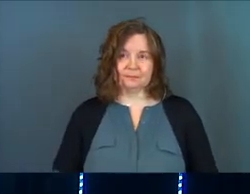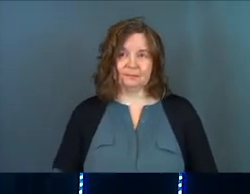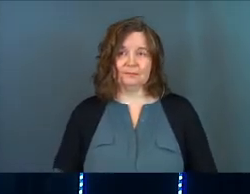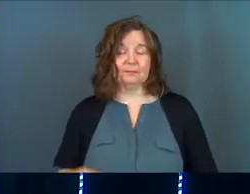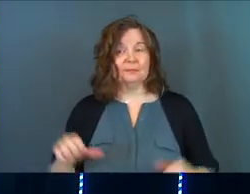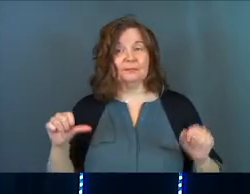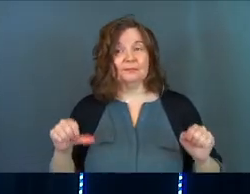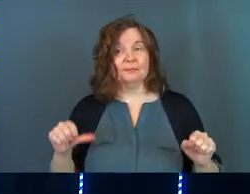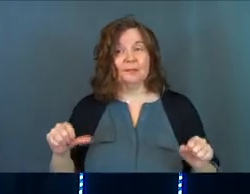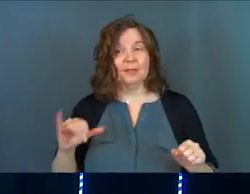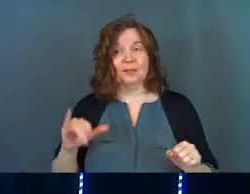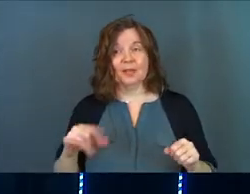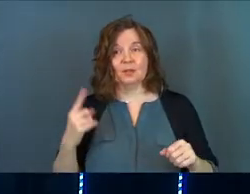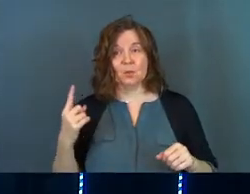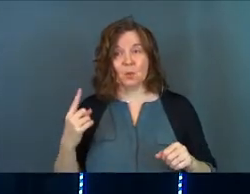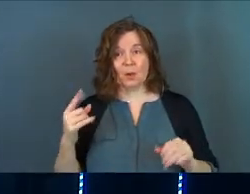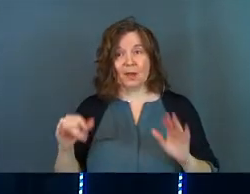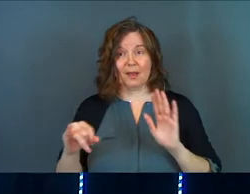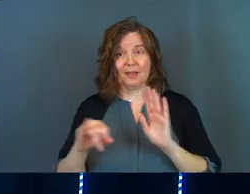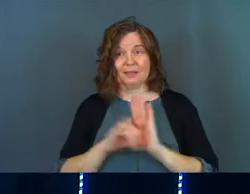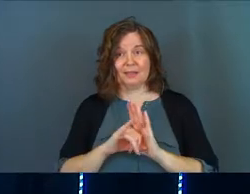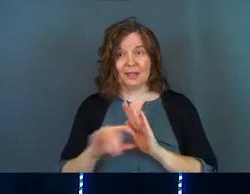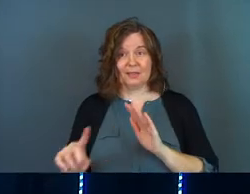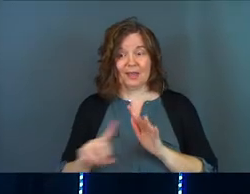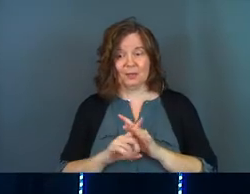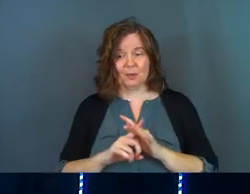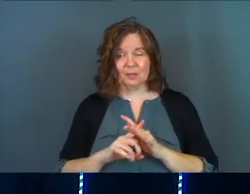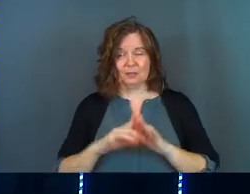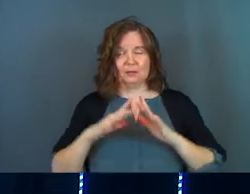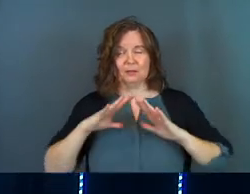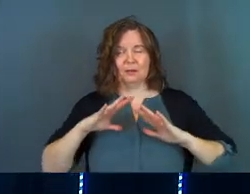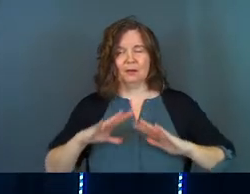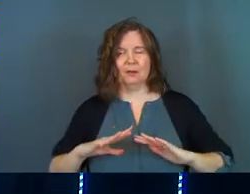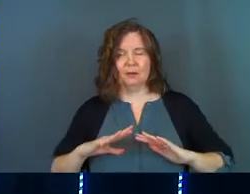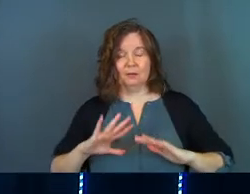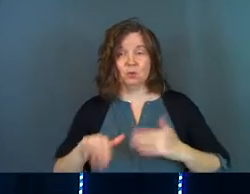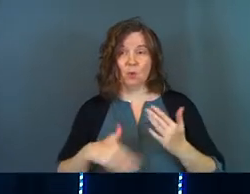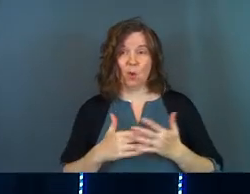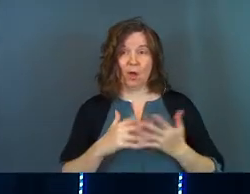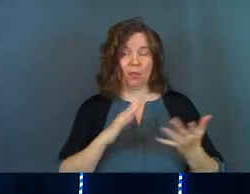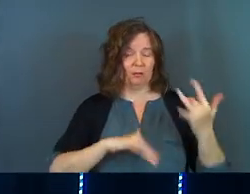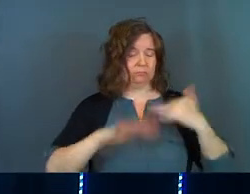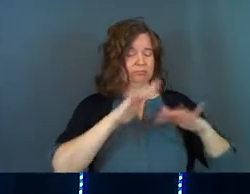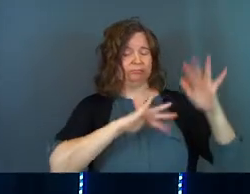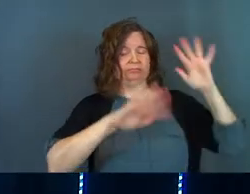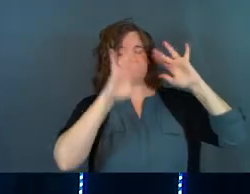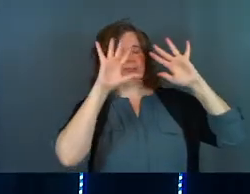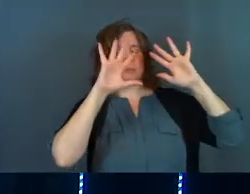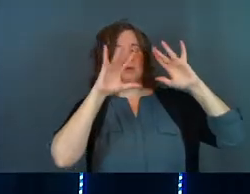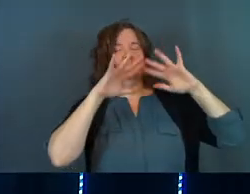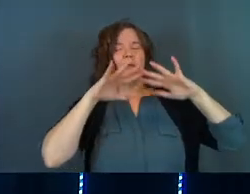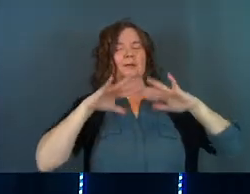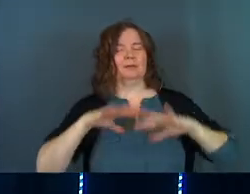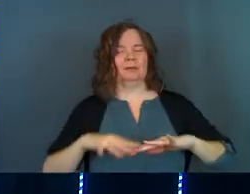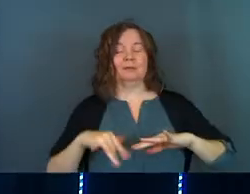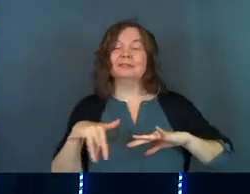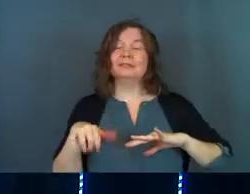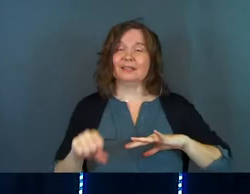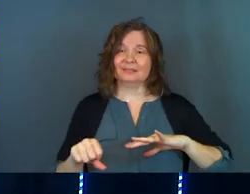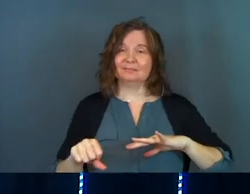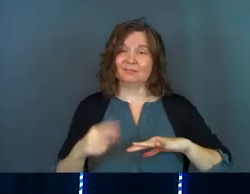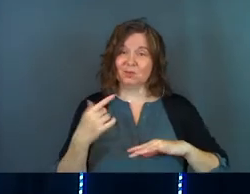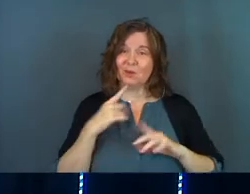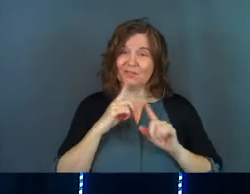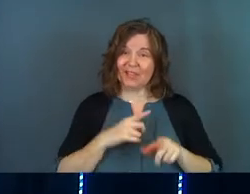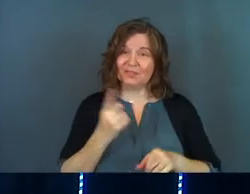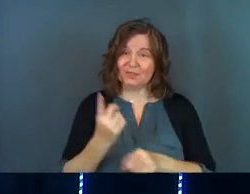And is it possible that that's the one identity that brings sanity to all the insanity? Yes it is. Yes, it is. You